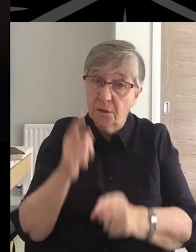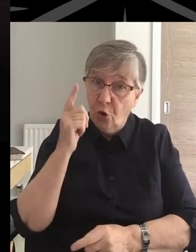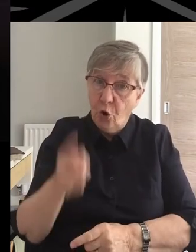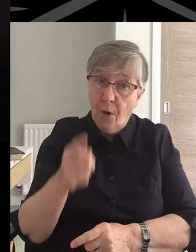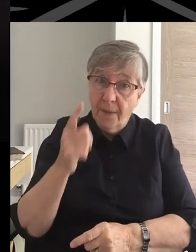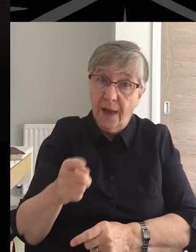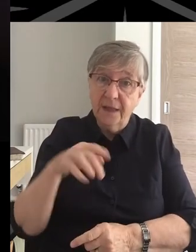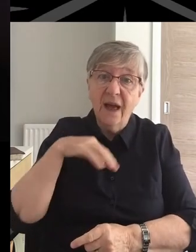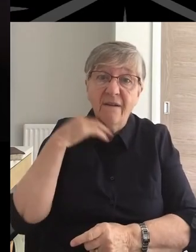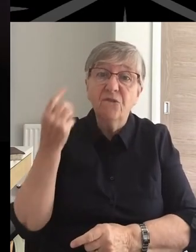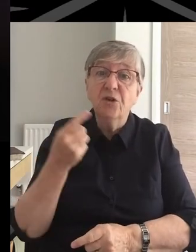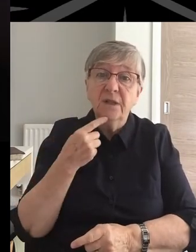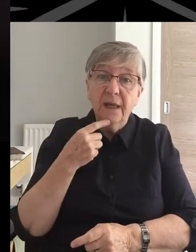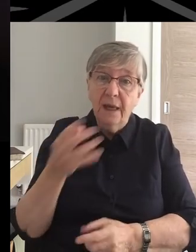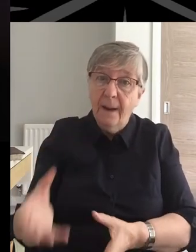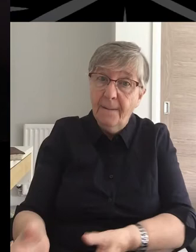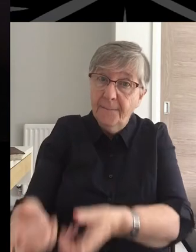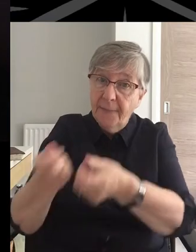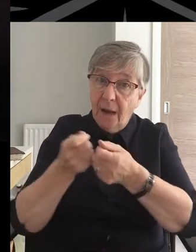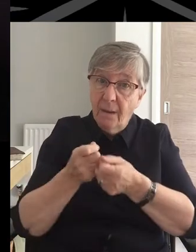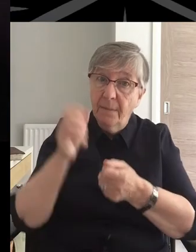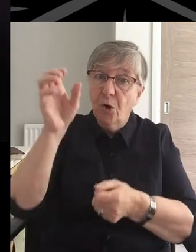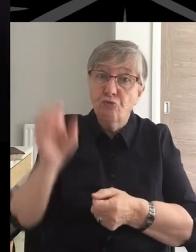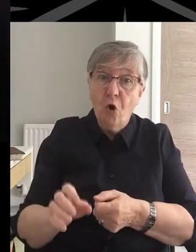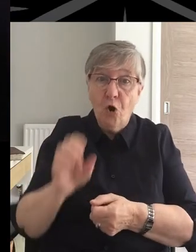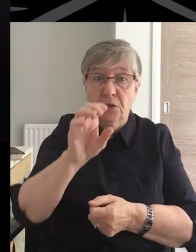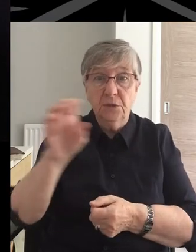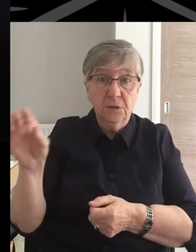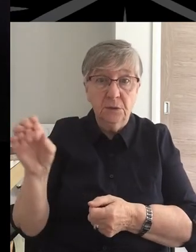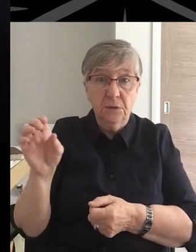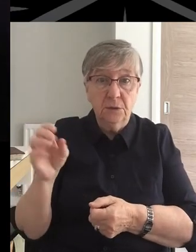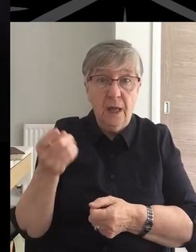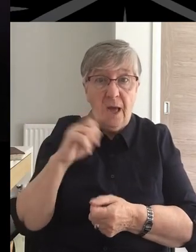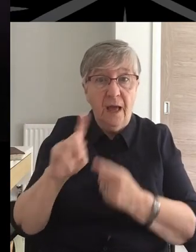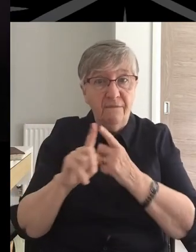each day we have to pick up our cross daily.